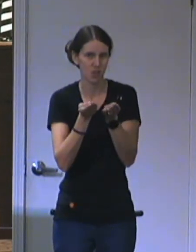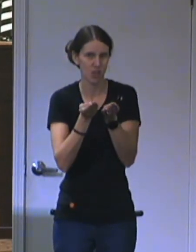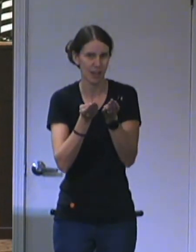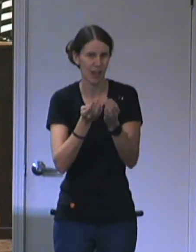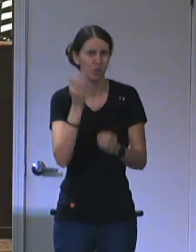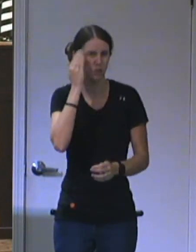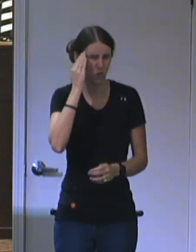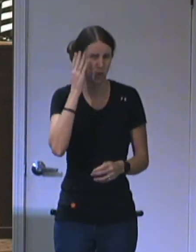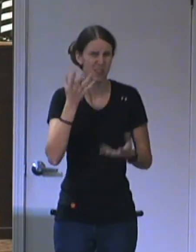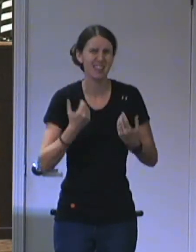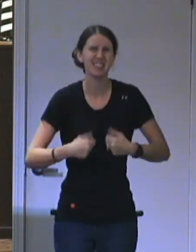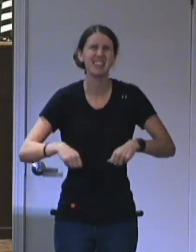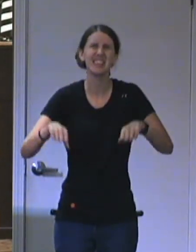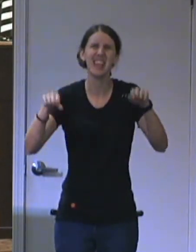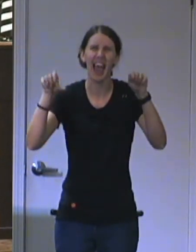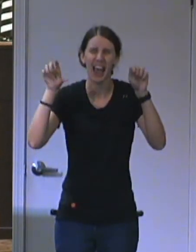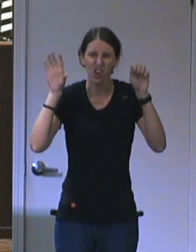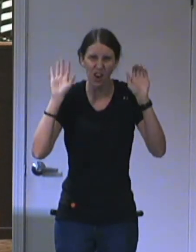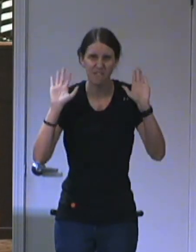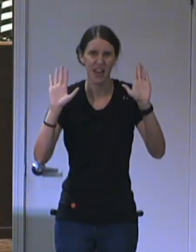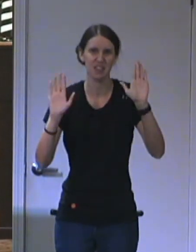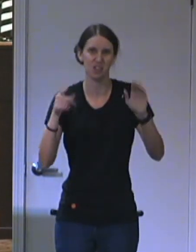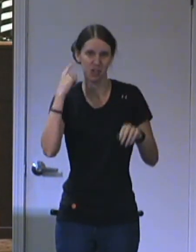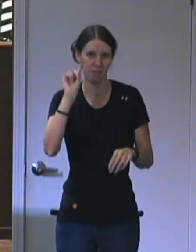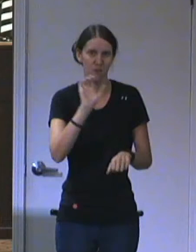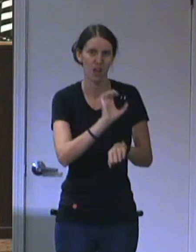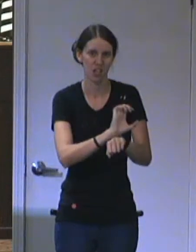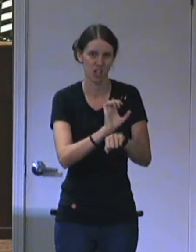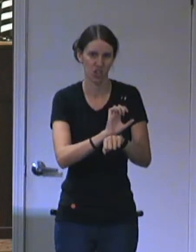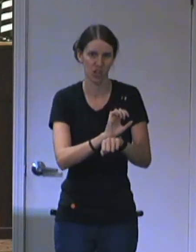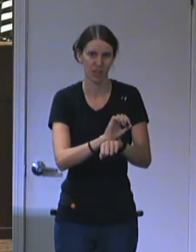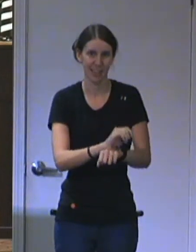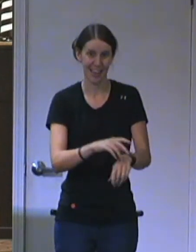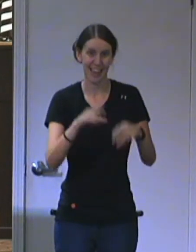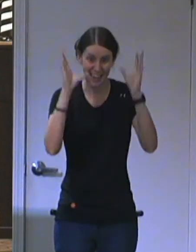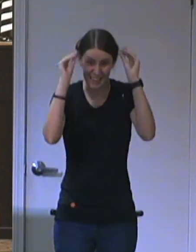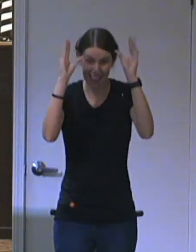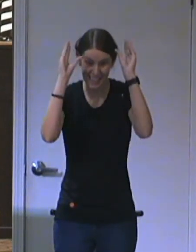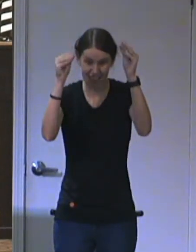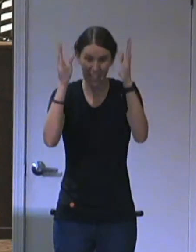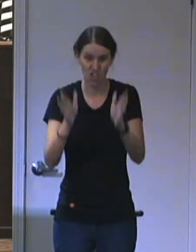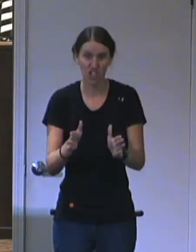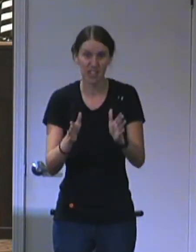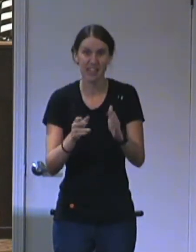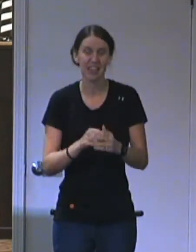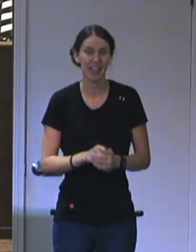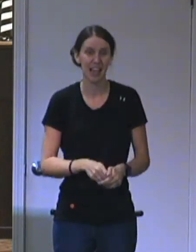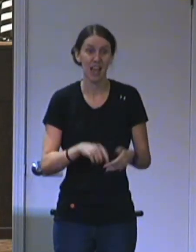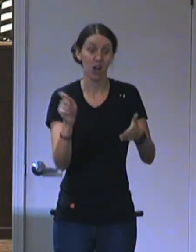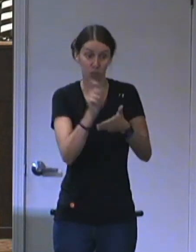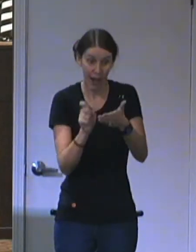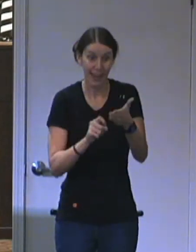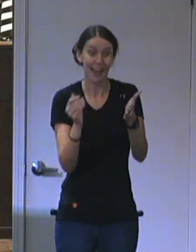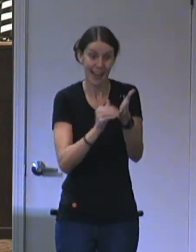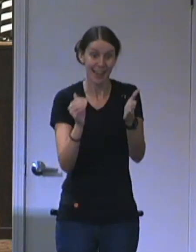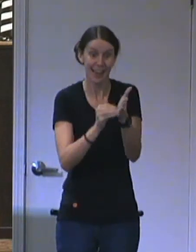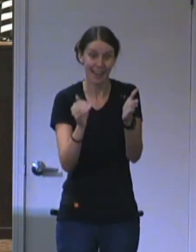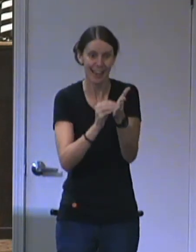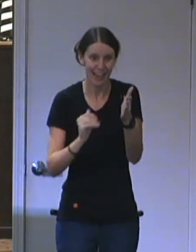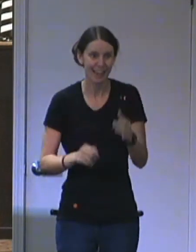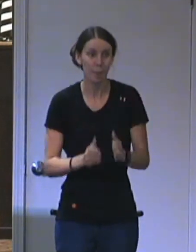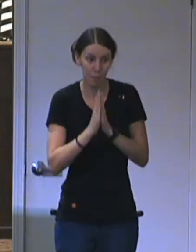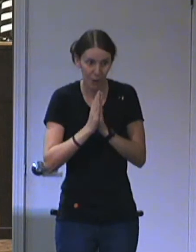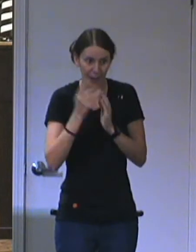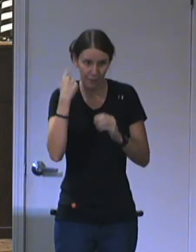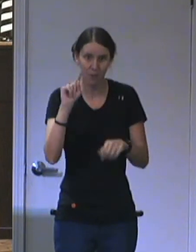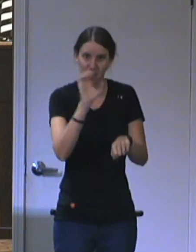for them. He had been all in when he was there. He's writing them letters, following up, watching over them,